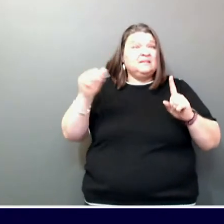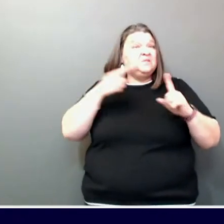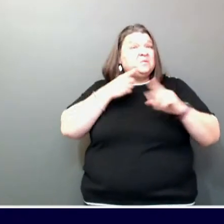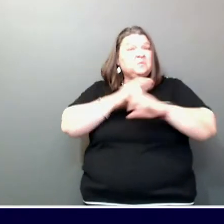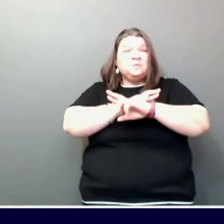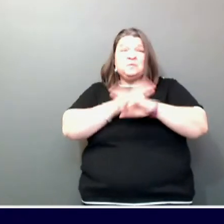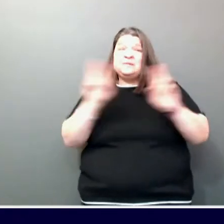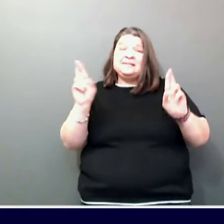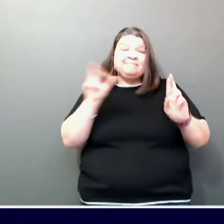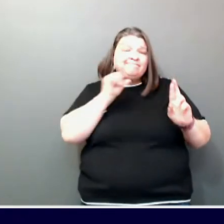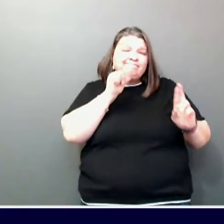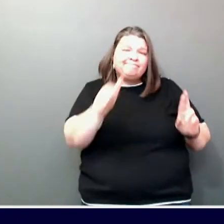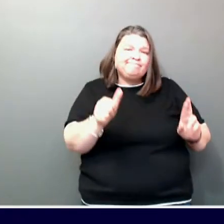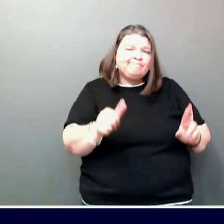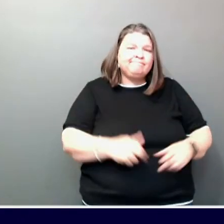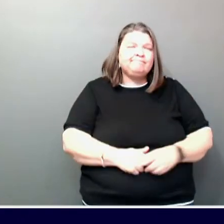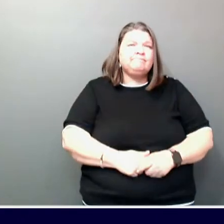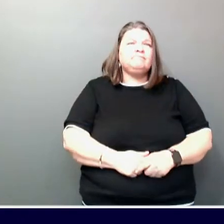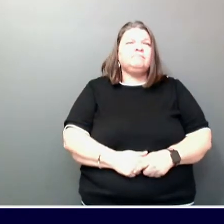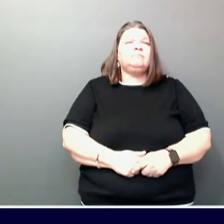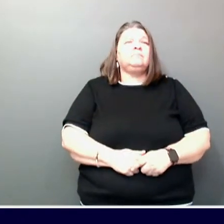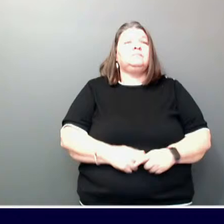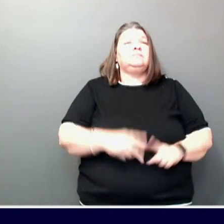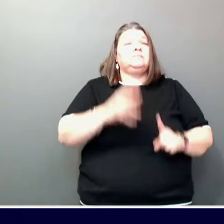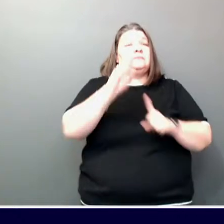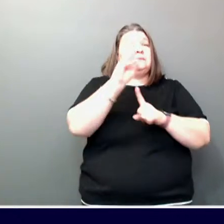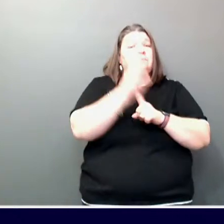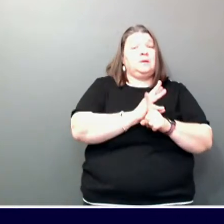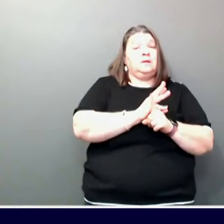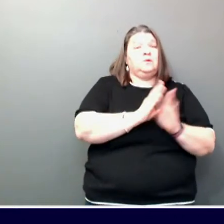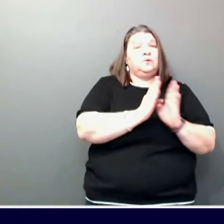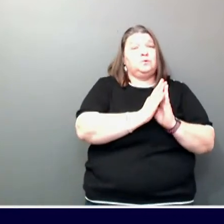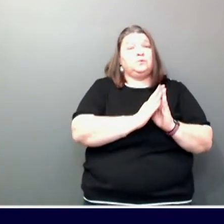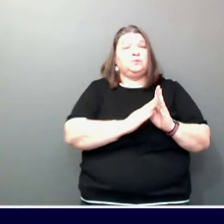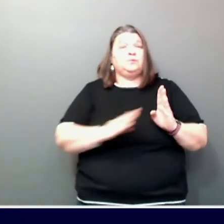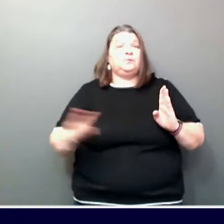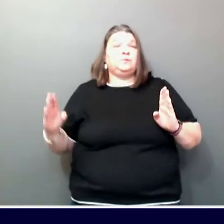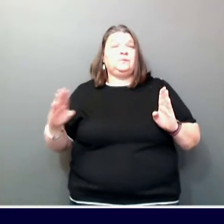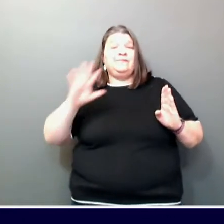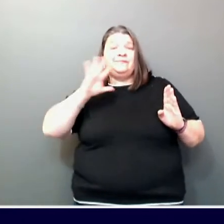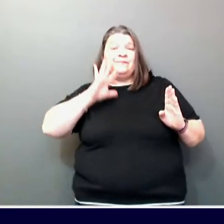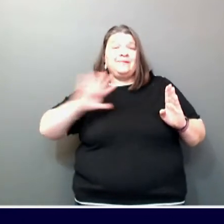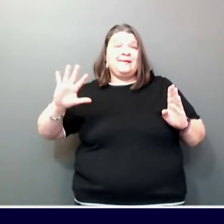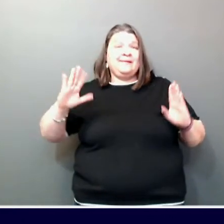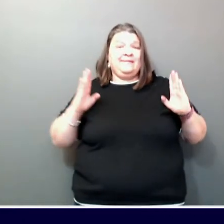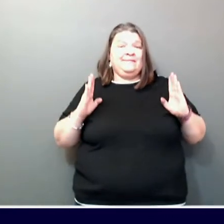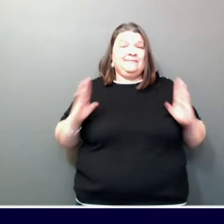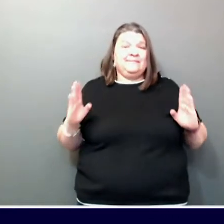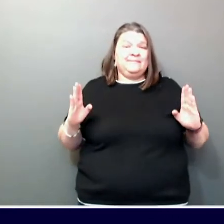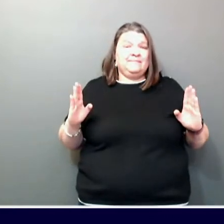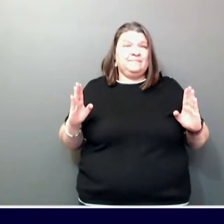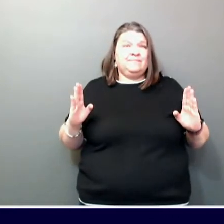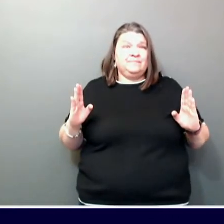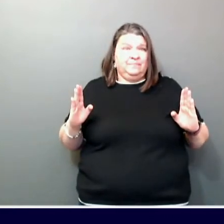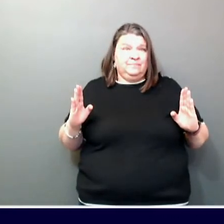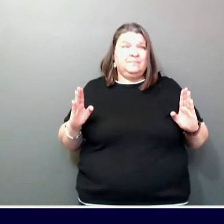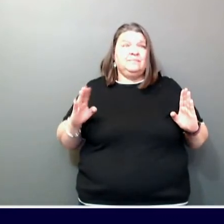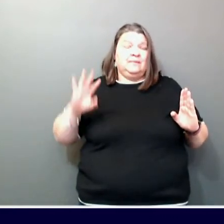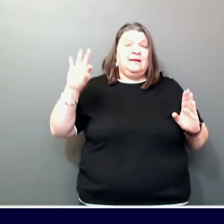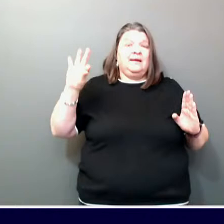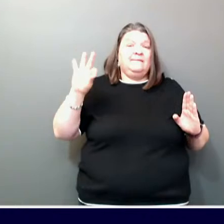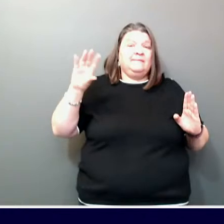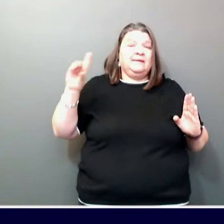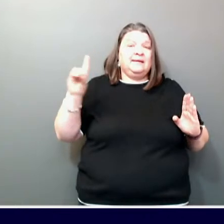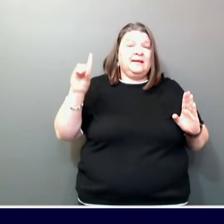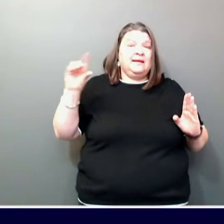group from 6 months up to 5. The news on Friday afternoon that the FDA and Pfizer, the manufacturer, were